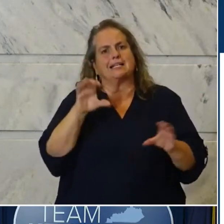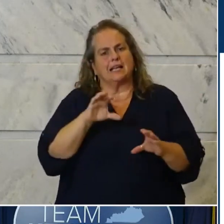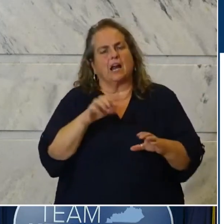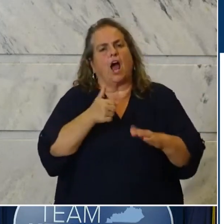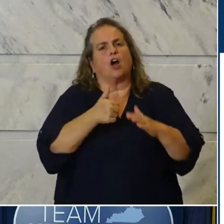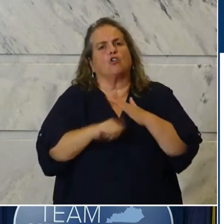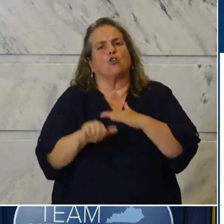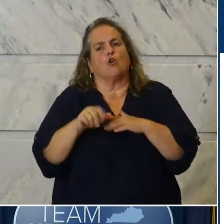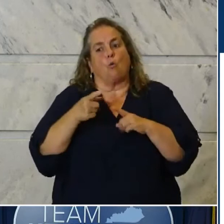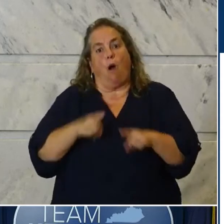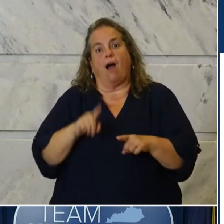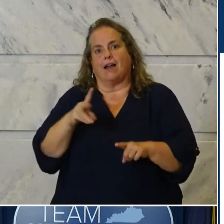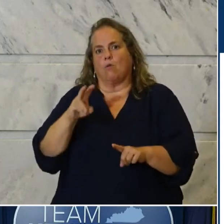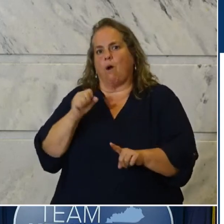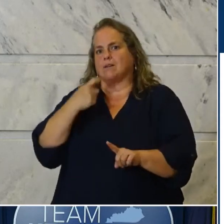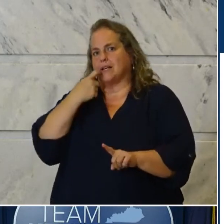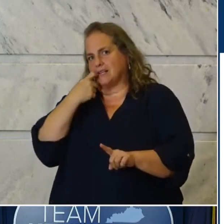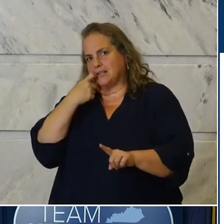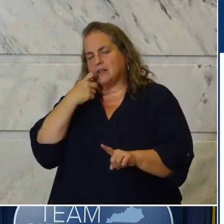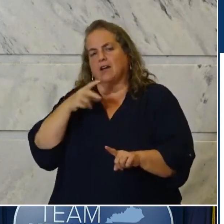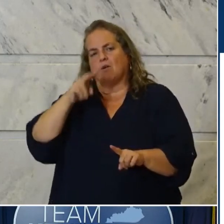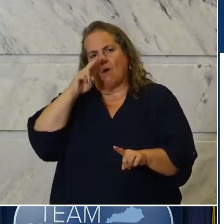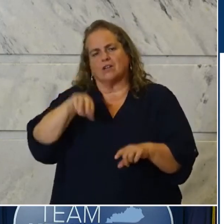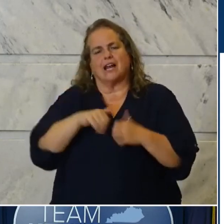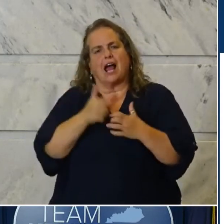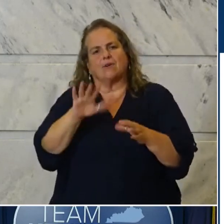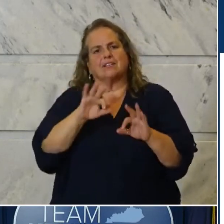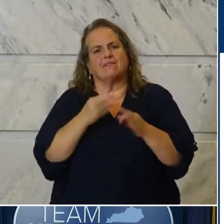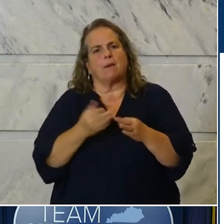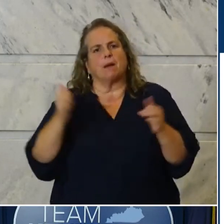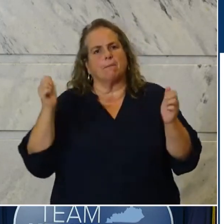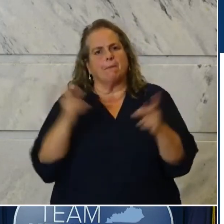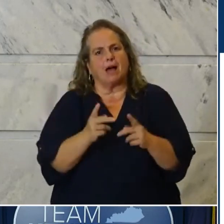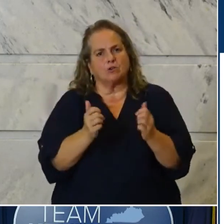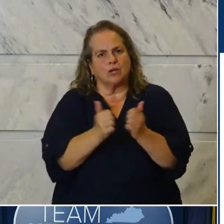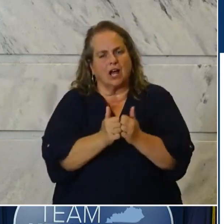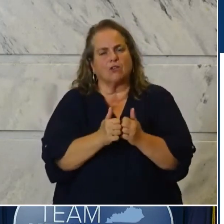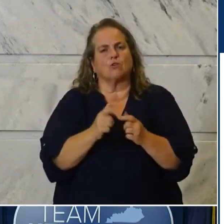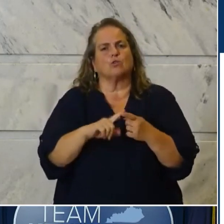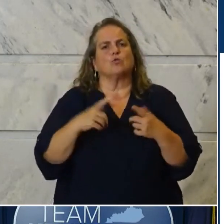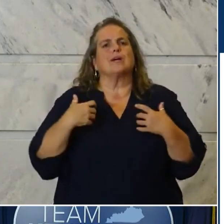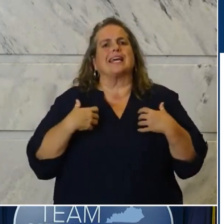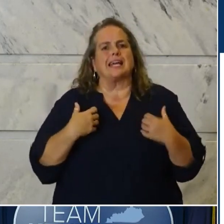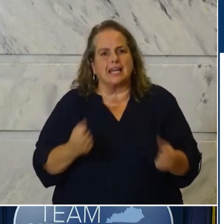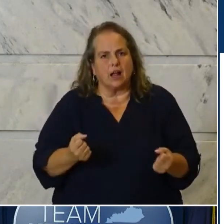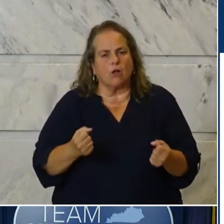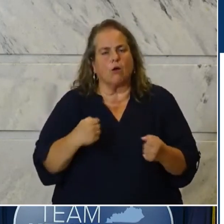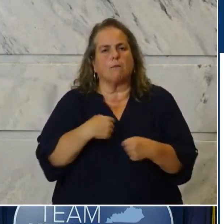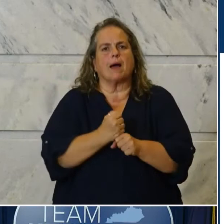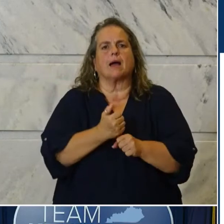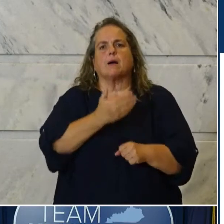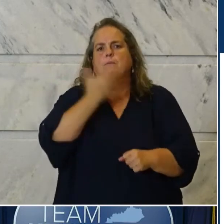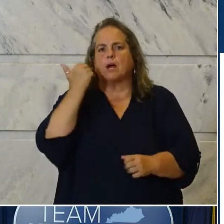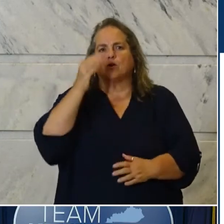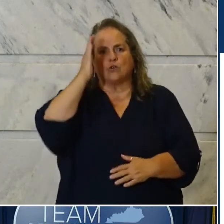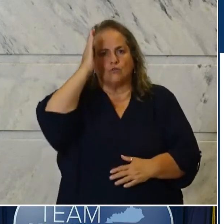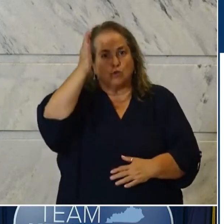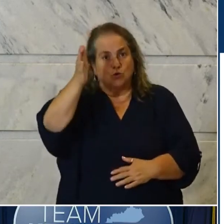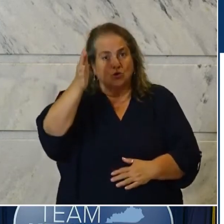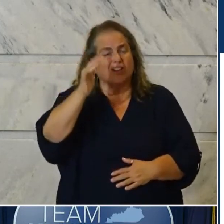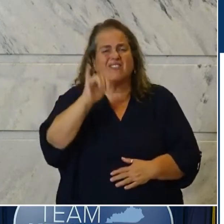addiction, watching how a family can come back together, can heal and create such a brighter future. This is really important for